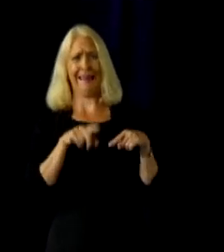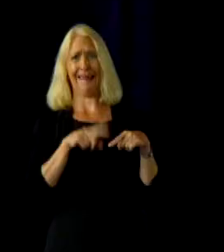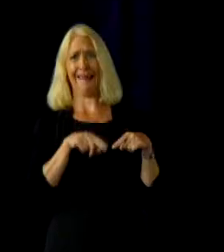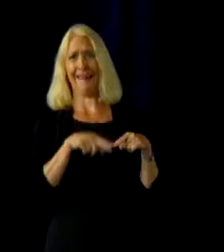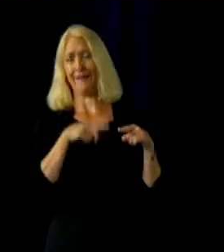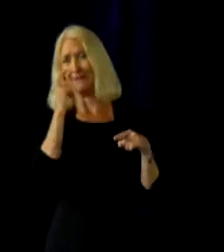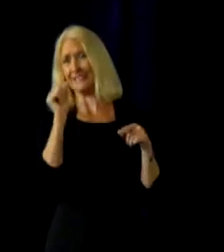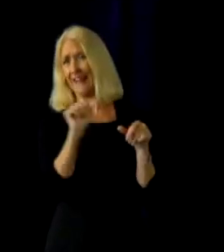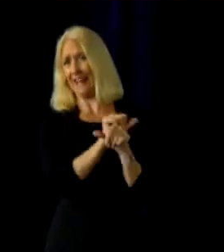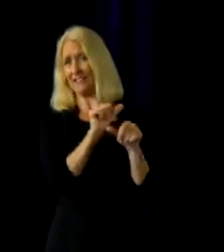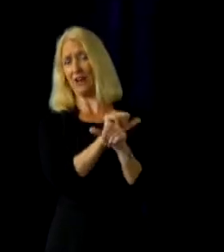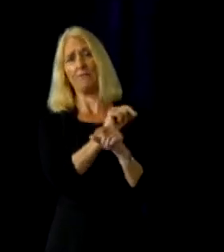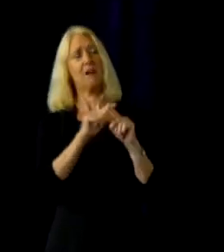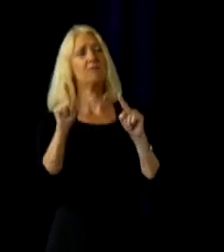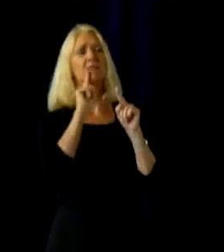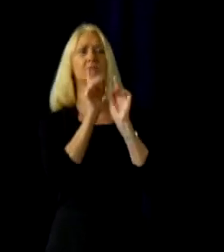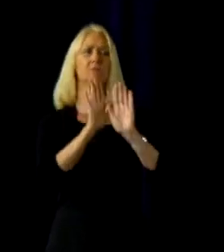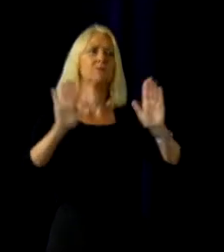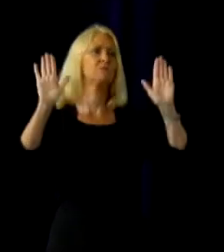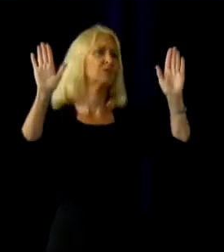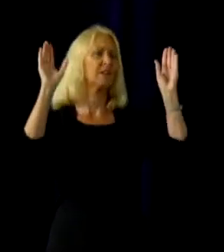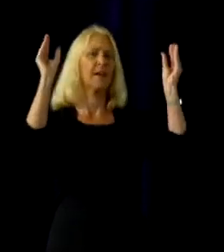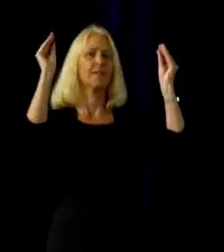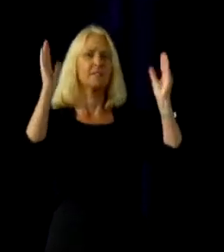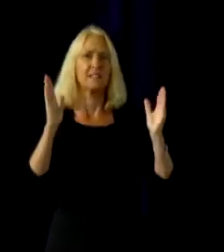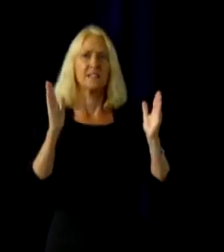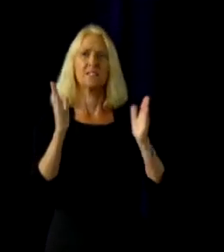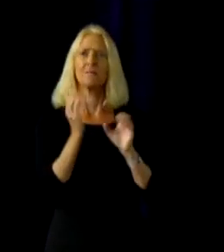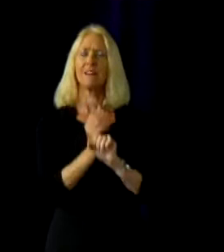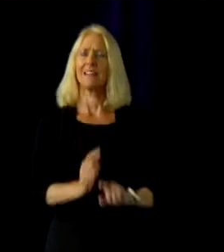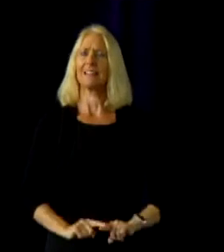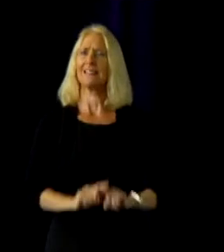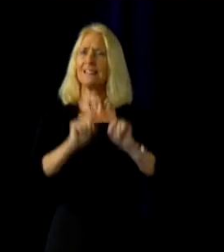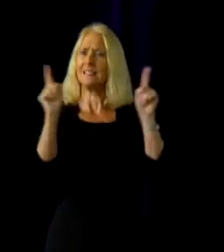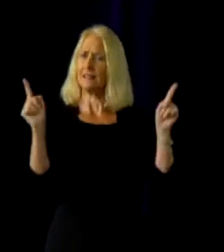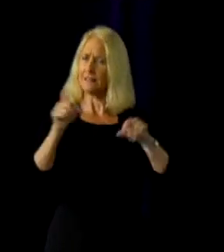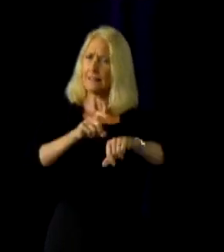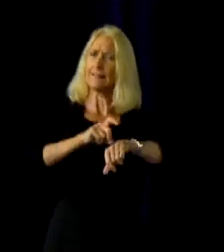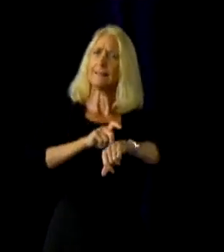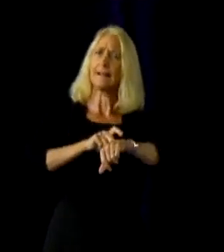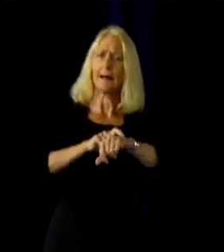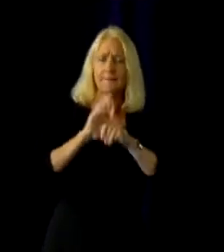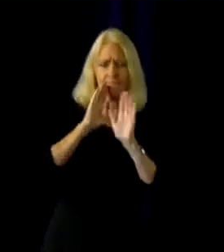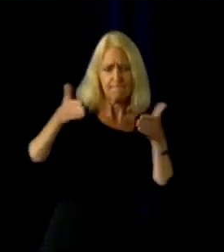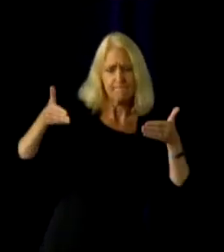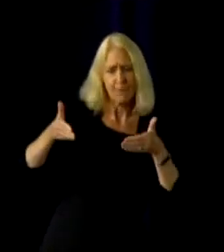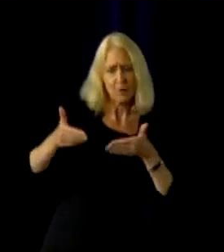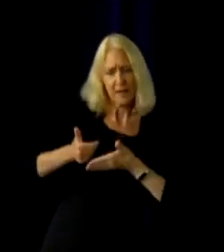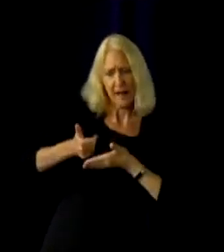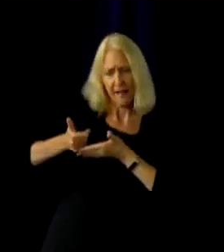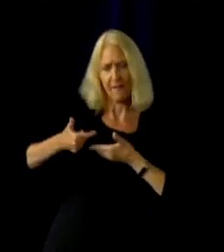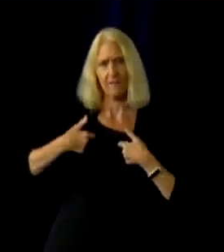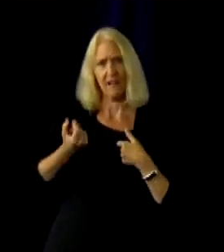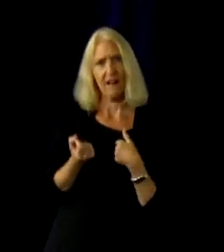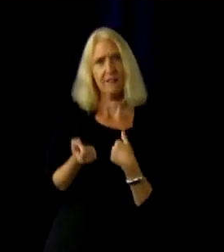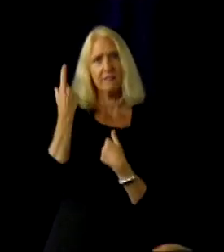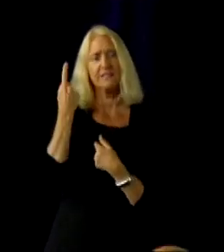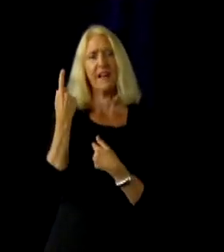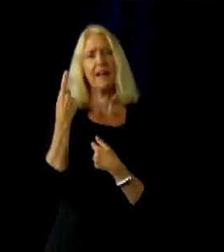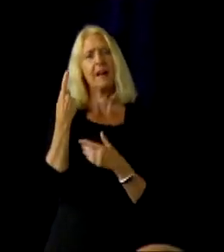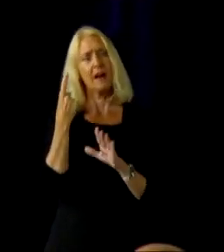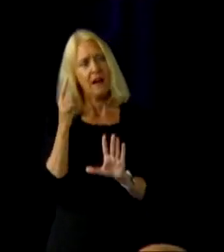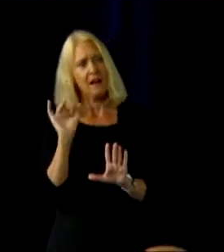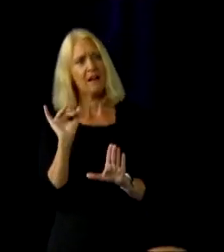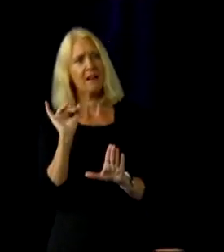what a phenomenal educator he was, and what a difference he made, and what time he took to help me to understand and grasp